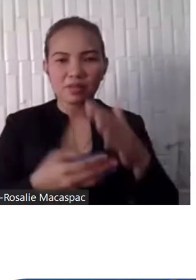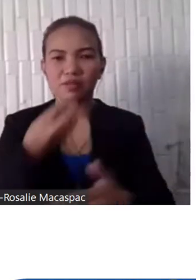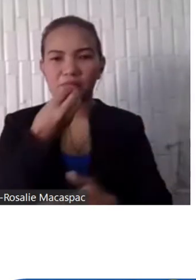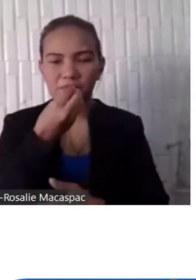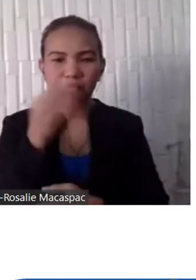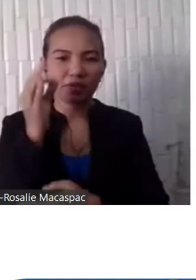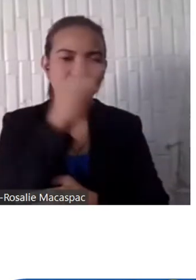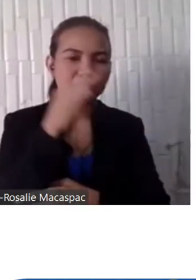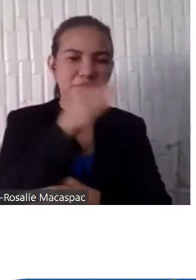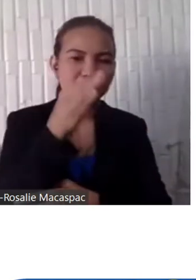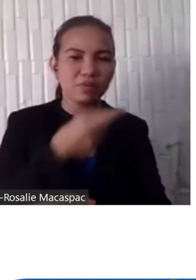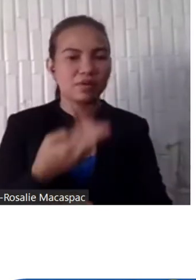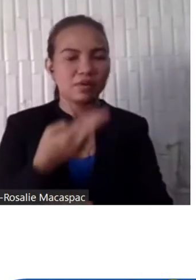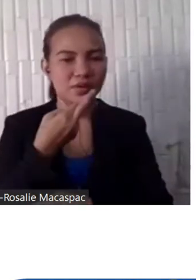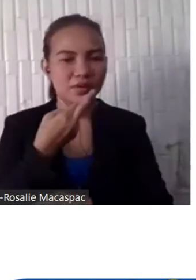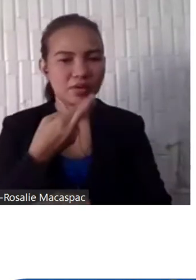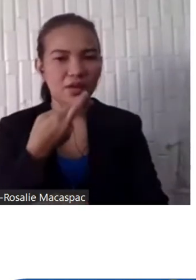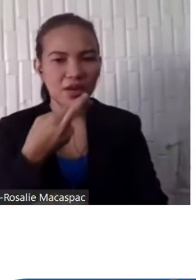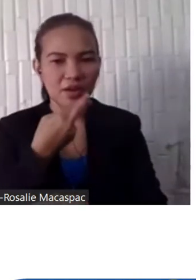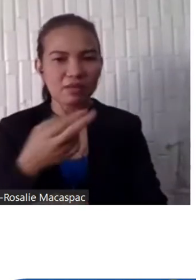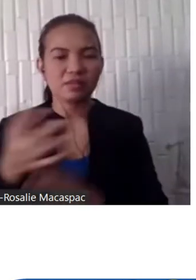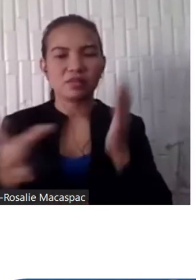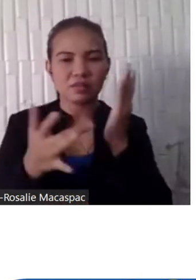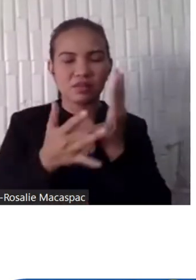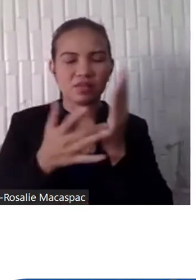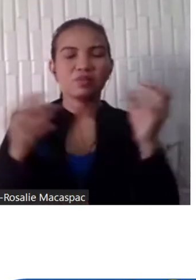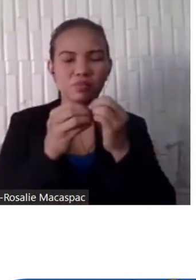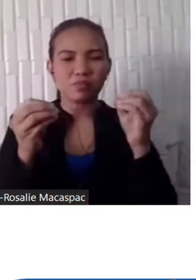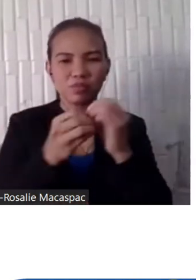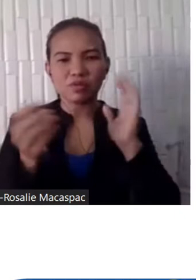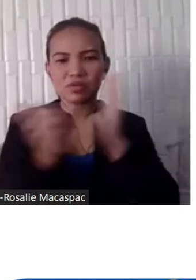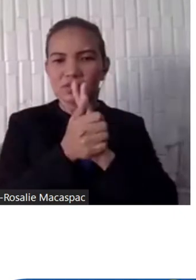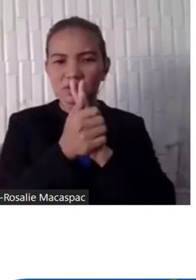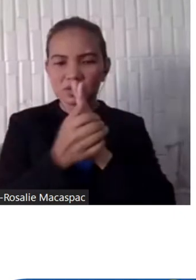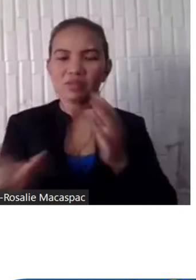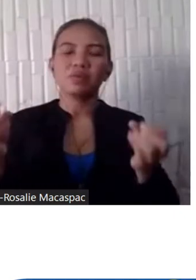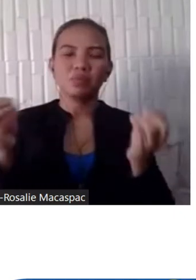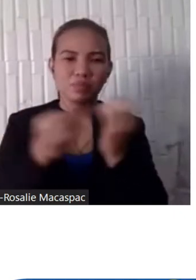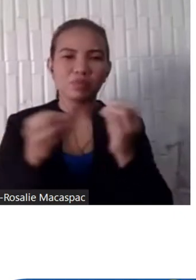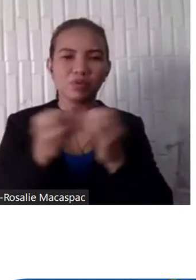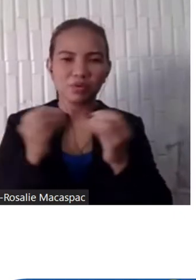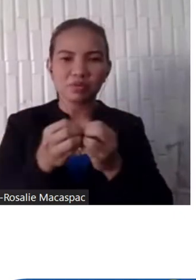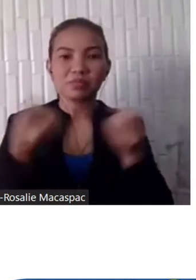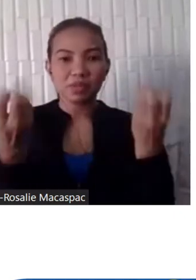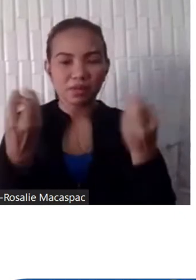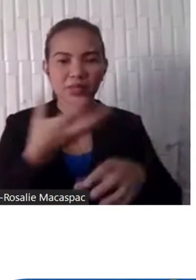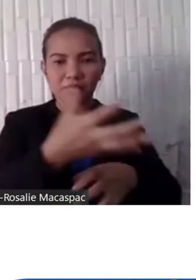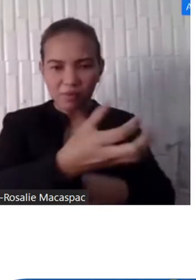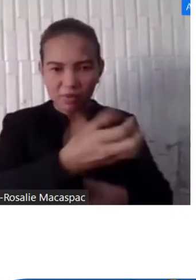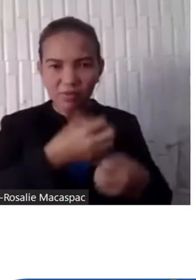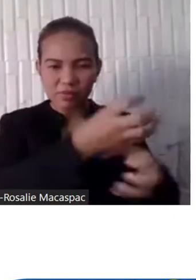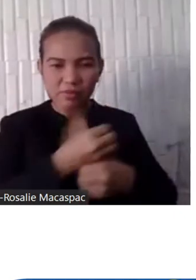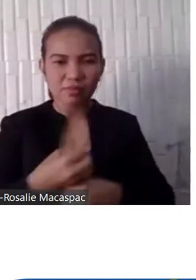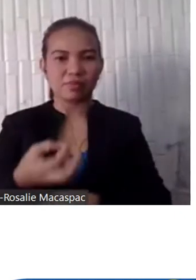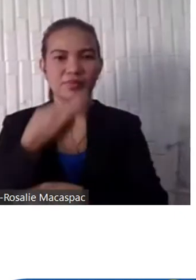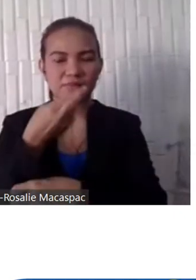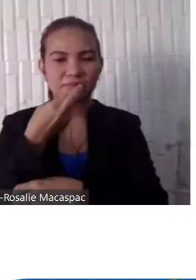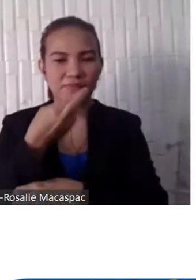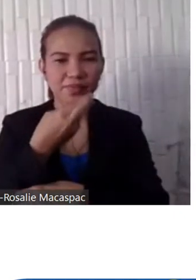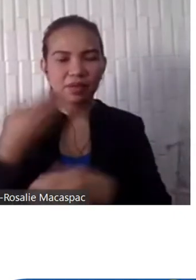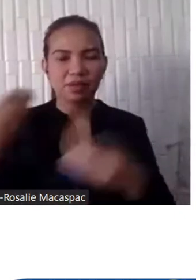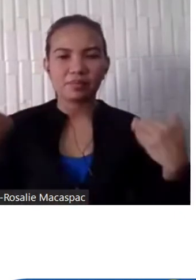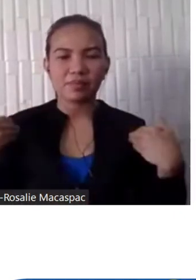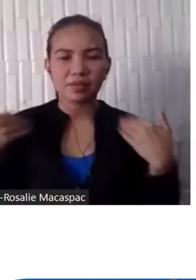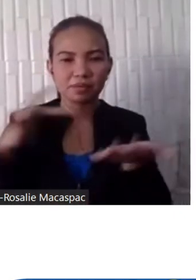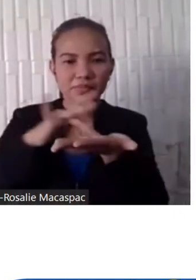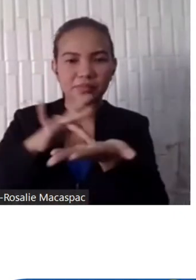technology, mas pest and weather resilient ang mga palay, mas maraming ani. Sa medicine naman, may tinatawag tayong